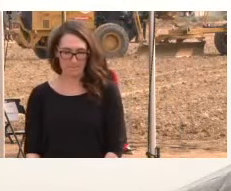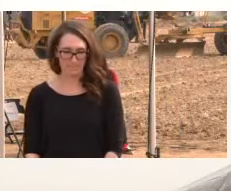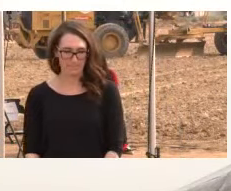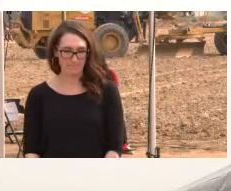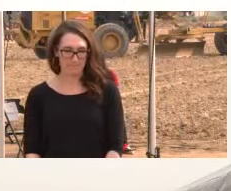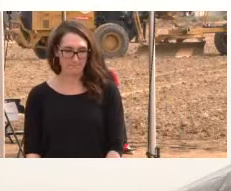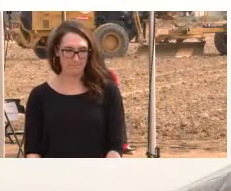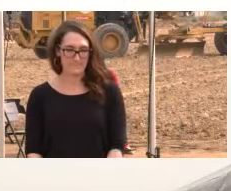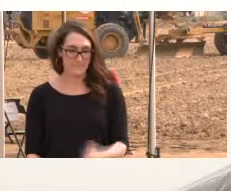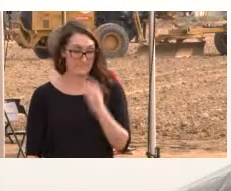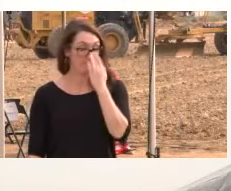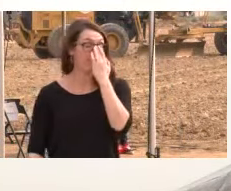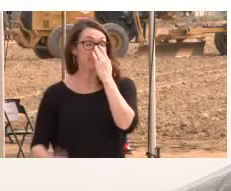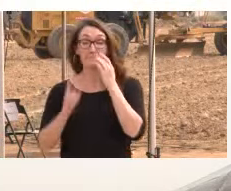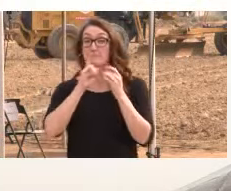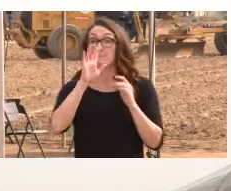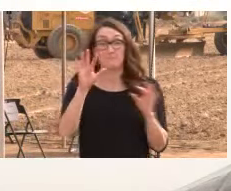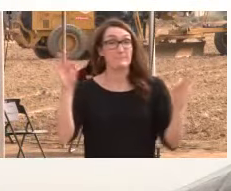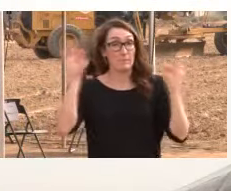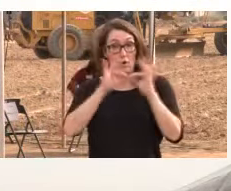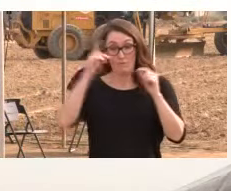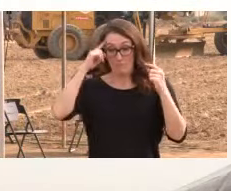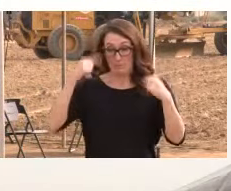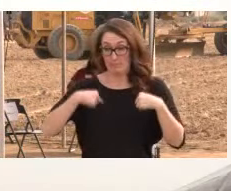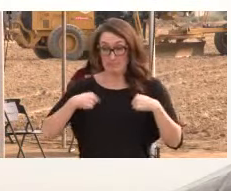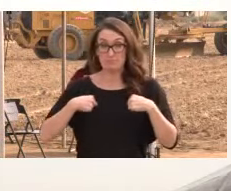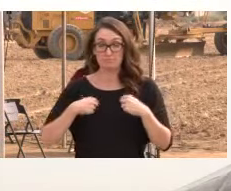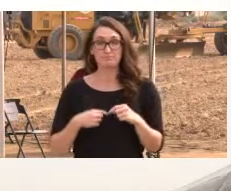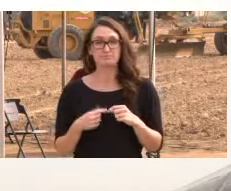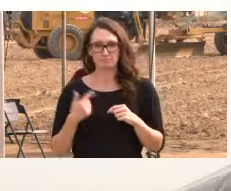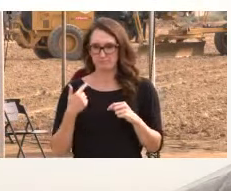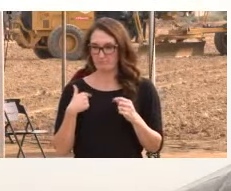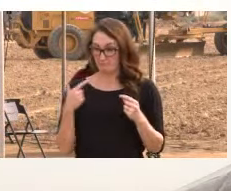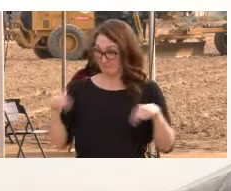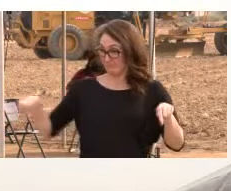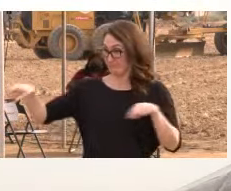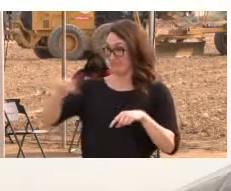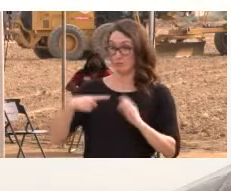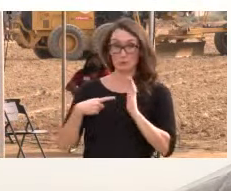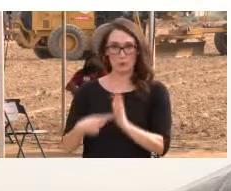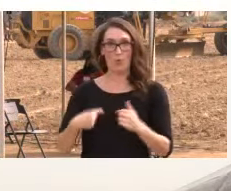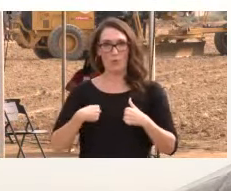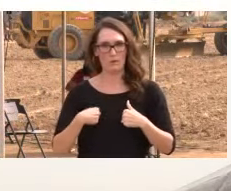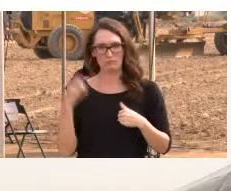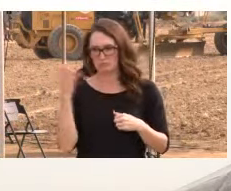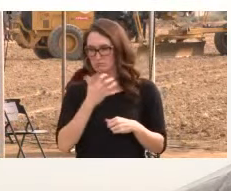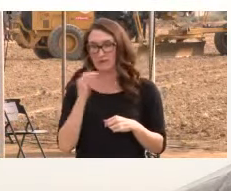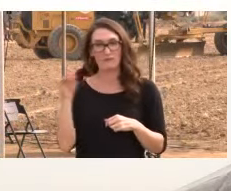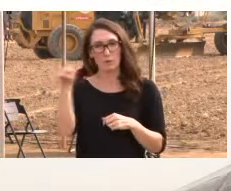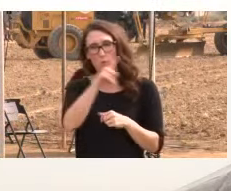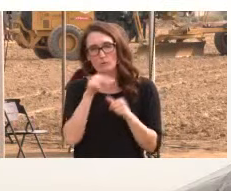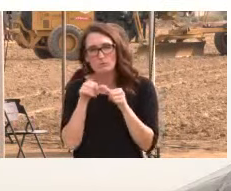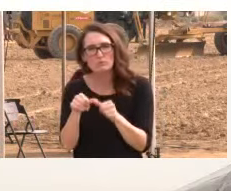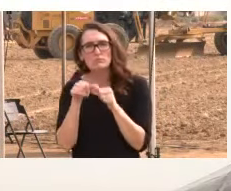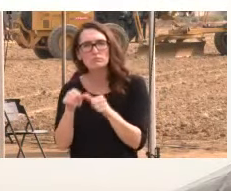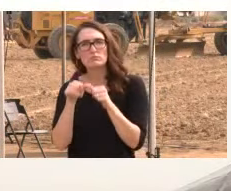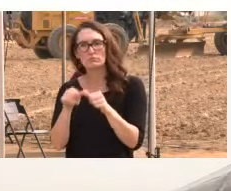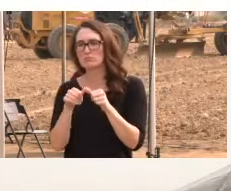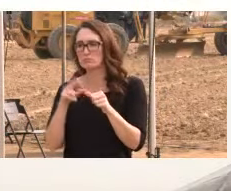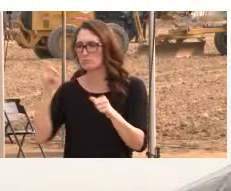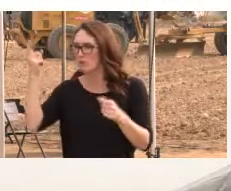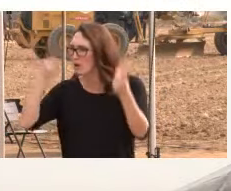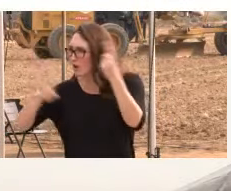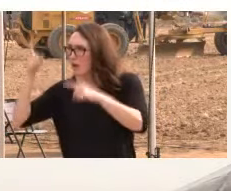More importantly for me personally, it's evidence that when you persist and when you collaborate, we